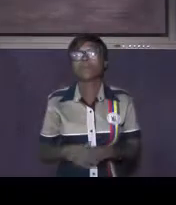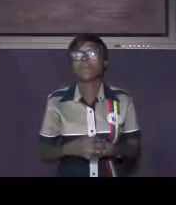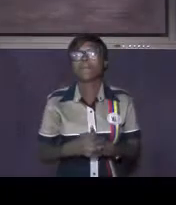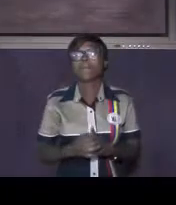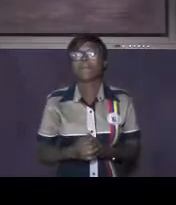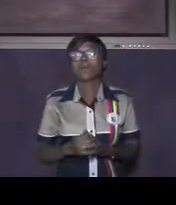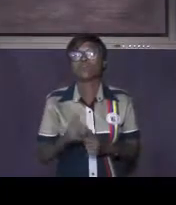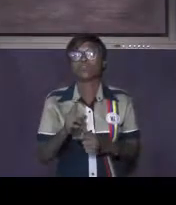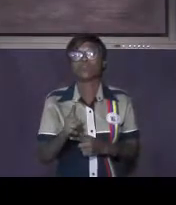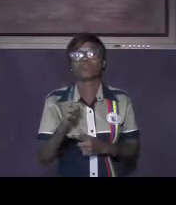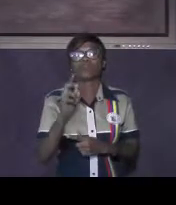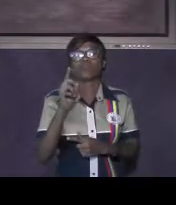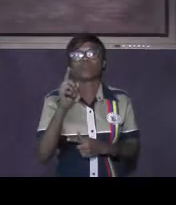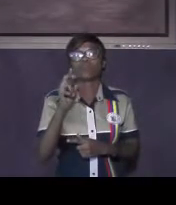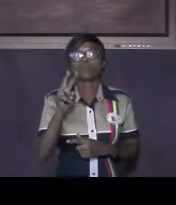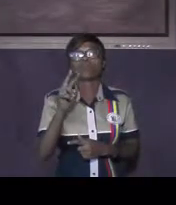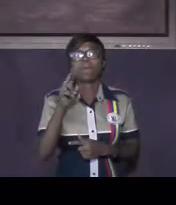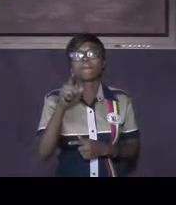2.50